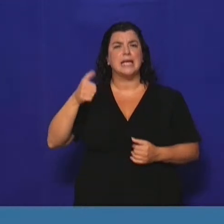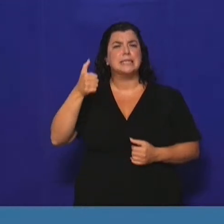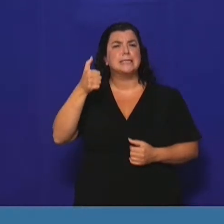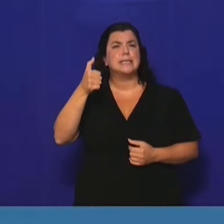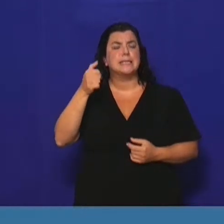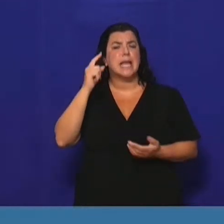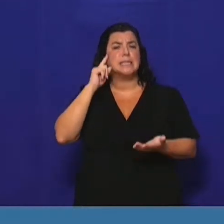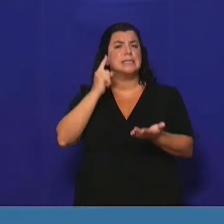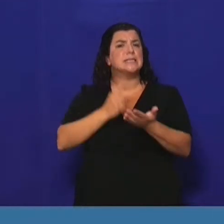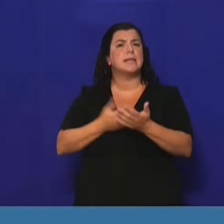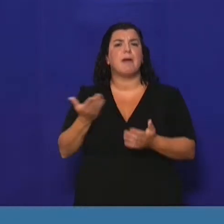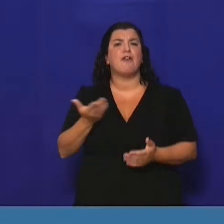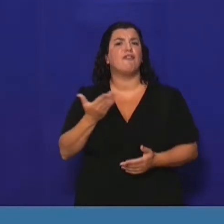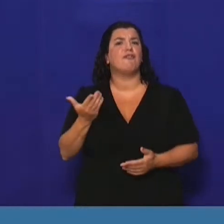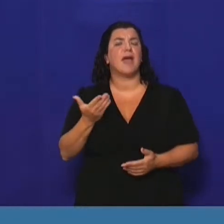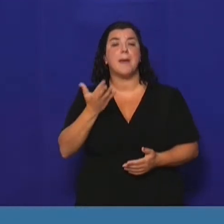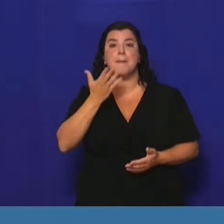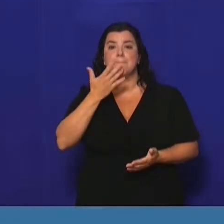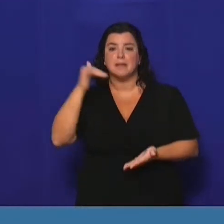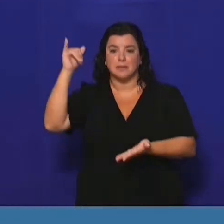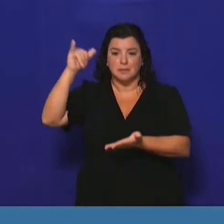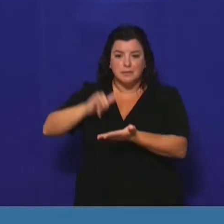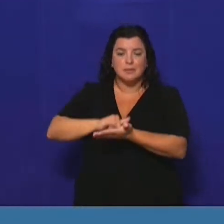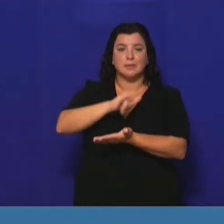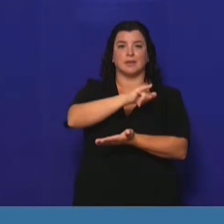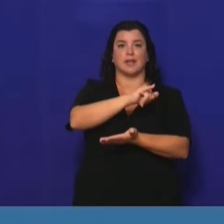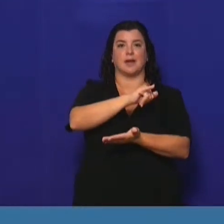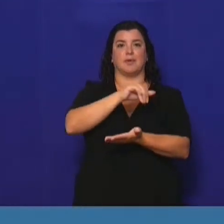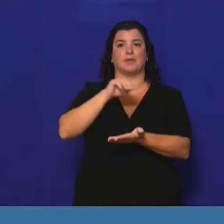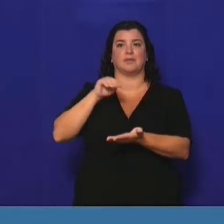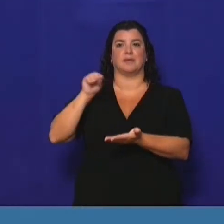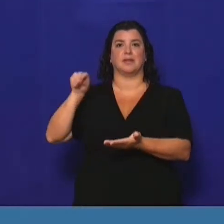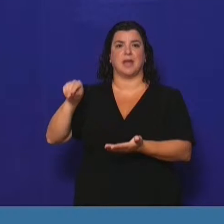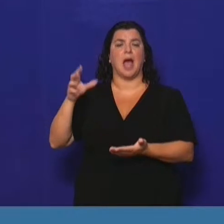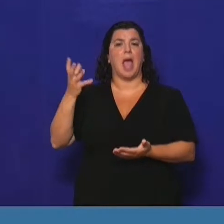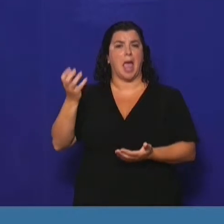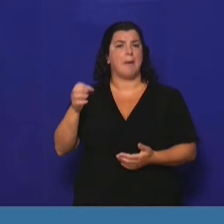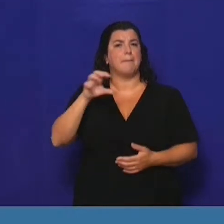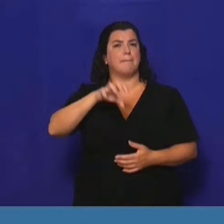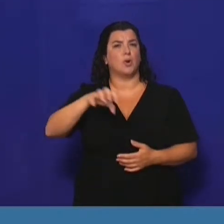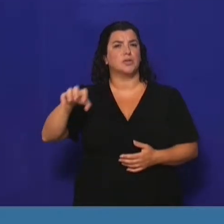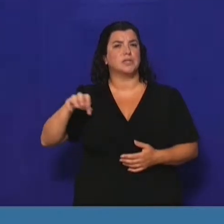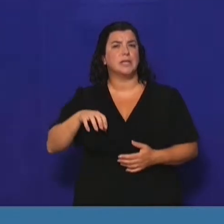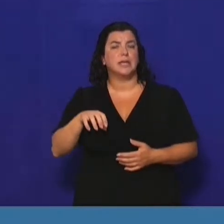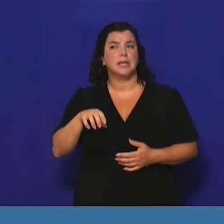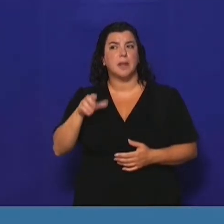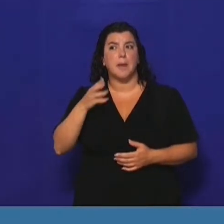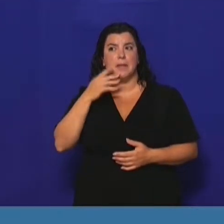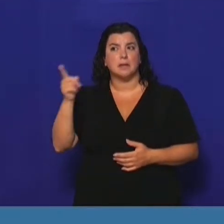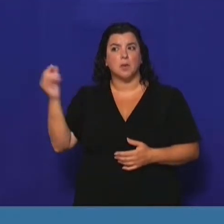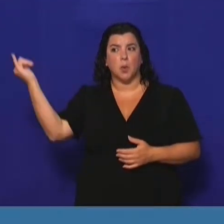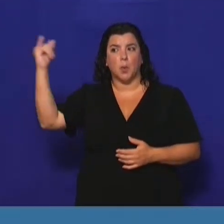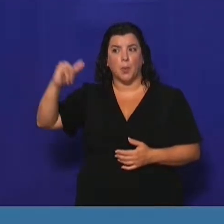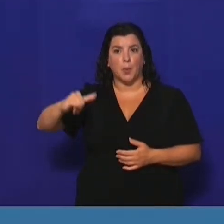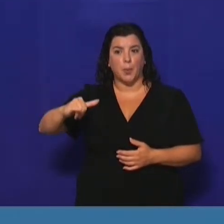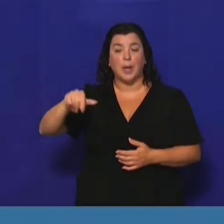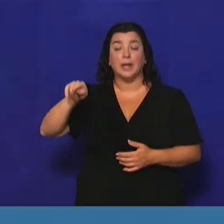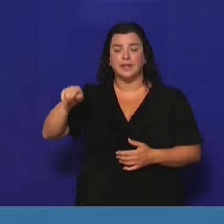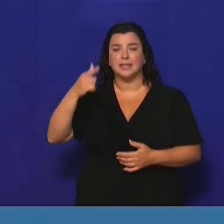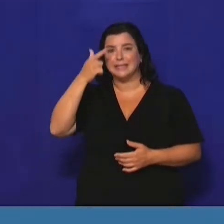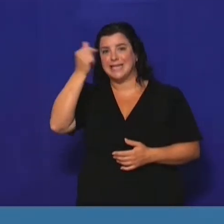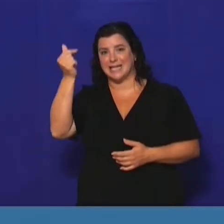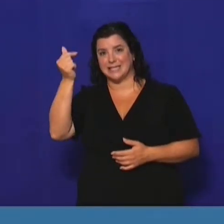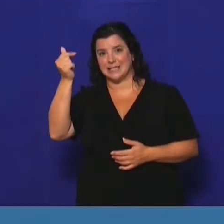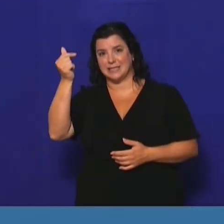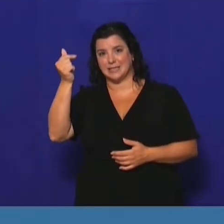identifikati minn amber countries li aħna nkunu qegħdin nagħmlu l-testijiet ukoll fl-ajruport, imma mbagħad kellna oħrajn li